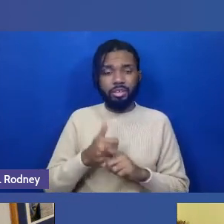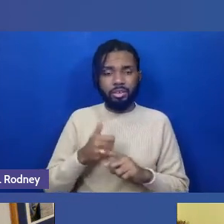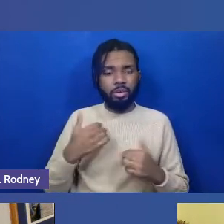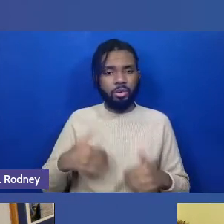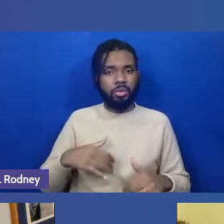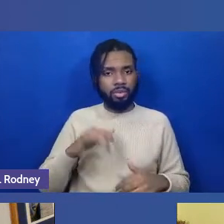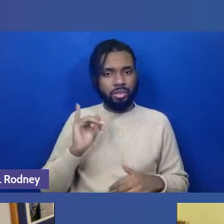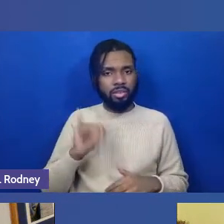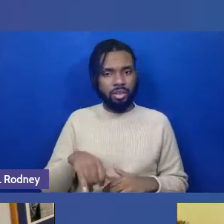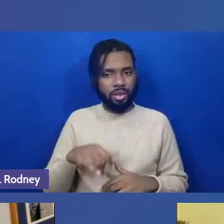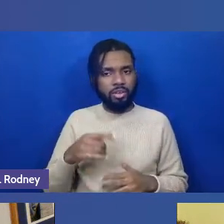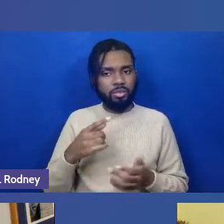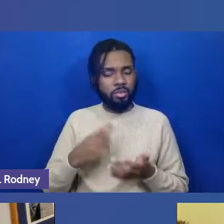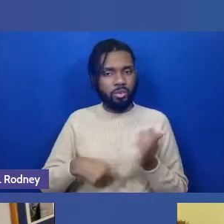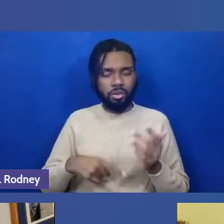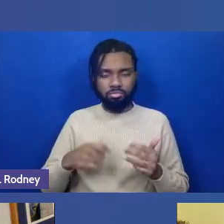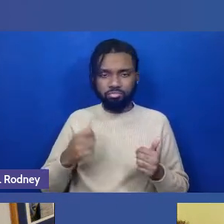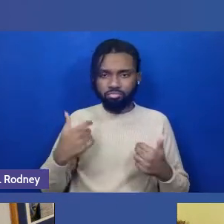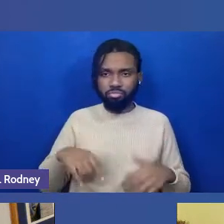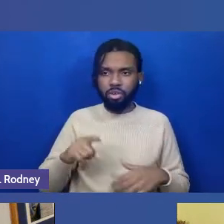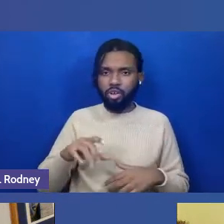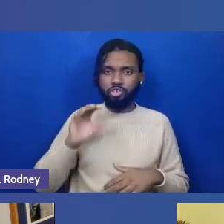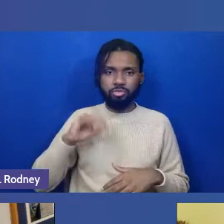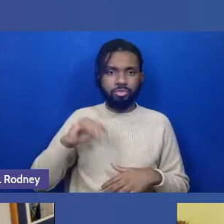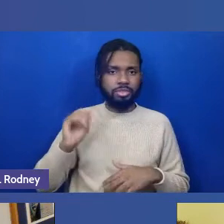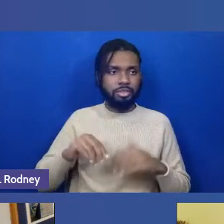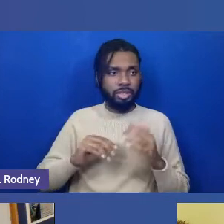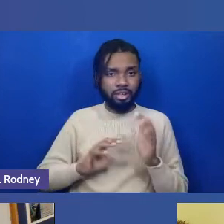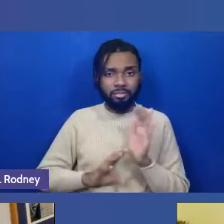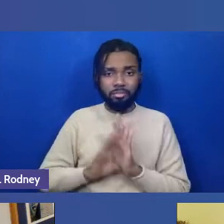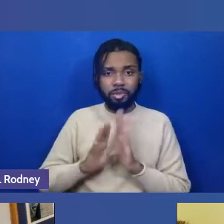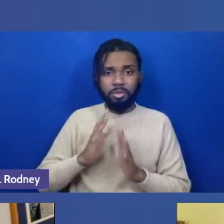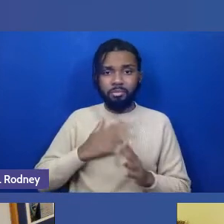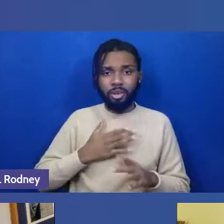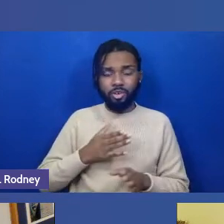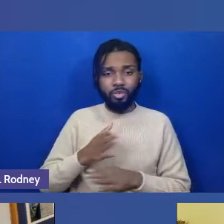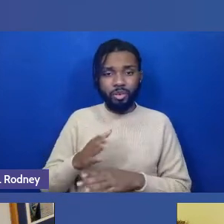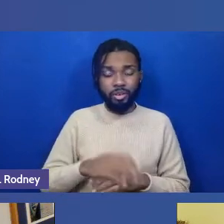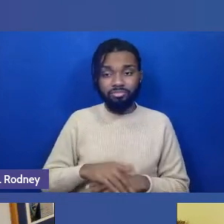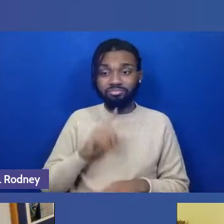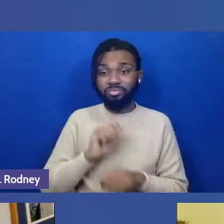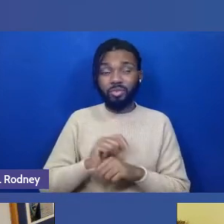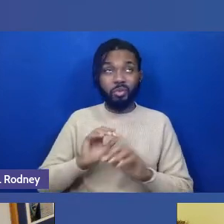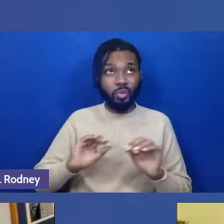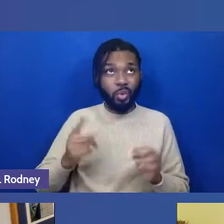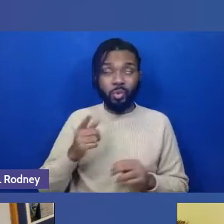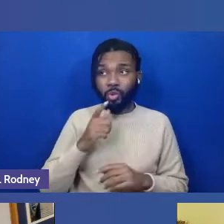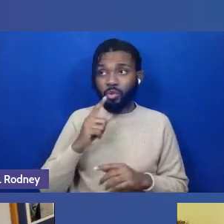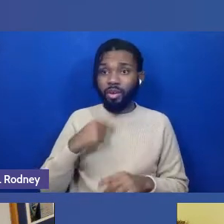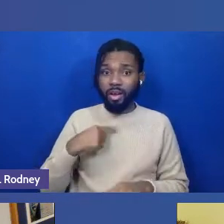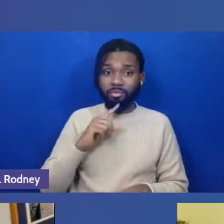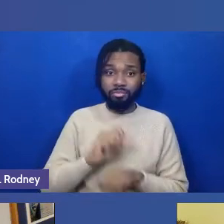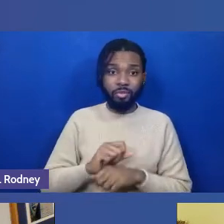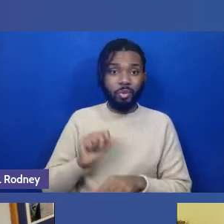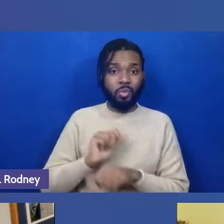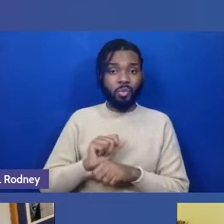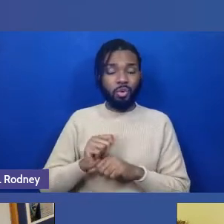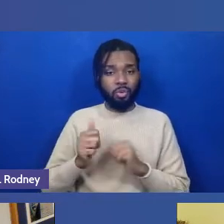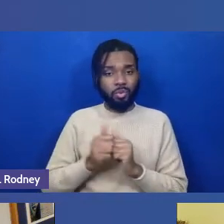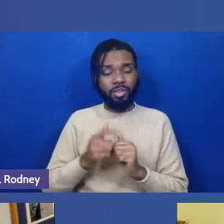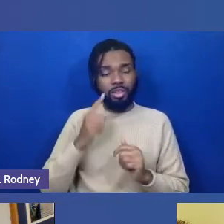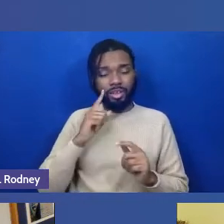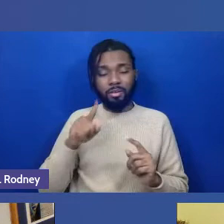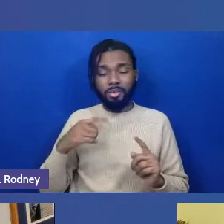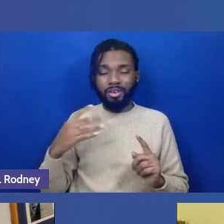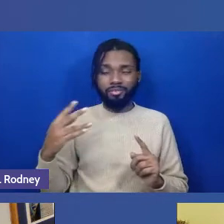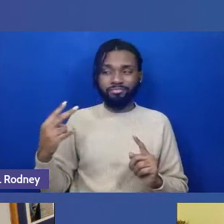what has 100% built my career. Like there is no one I have ever worked with who is like, she always has it together. Like no